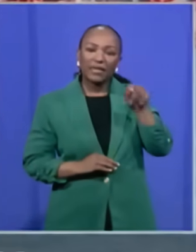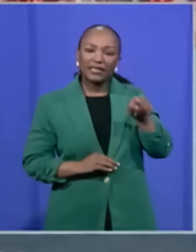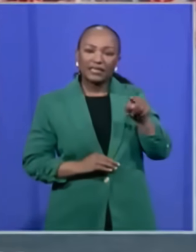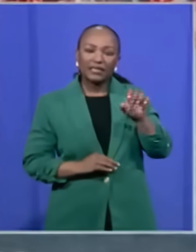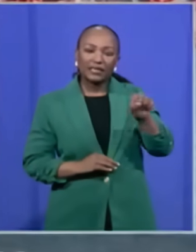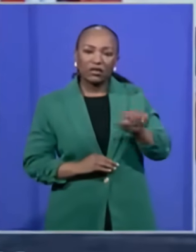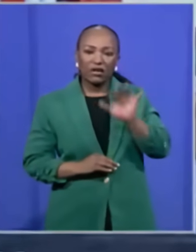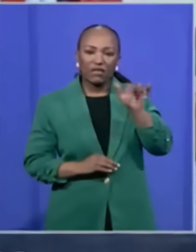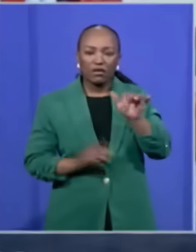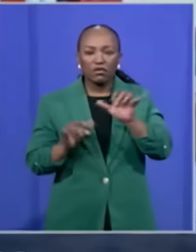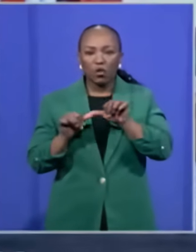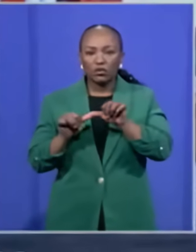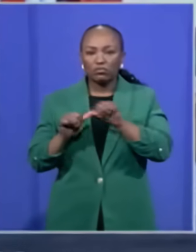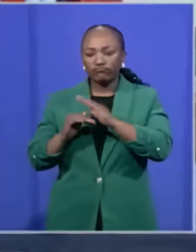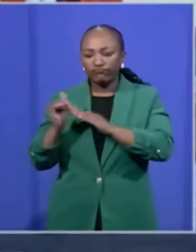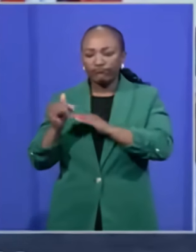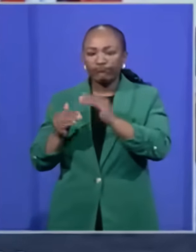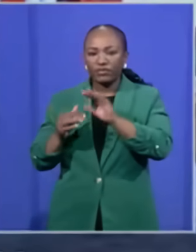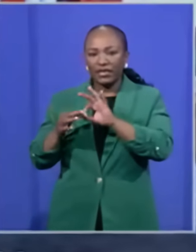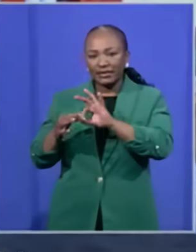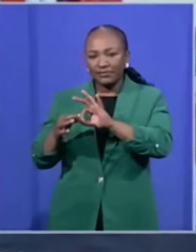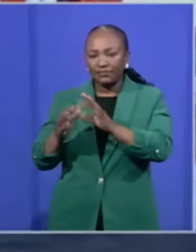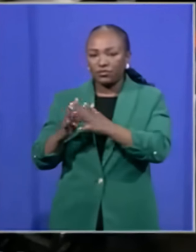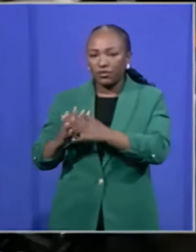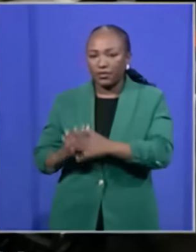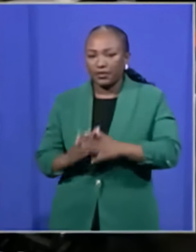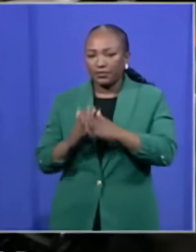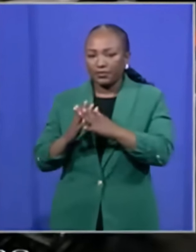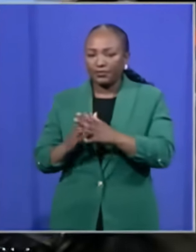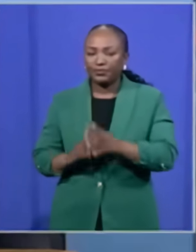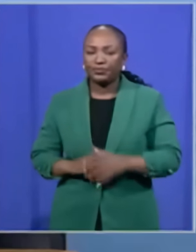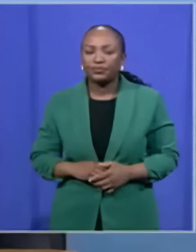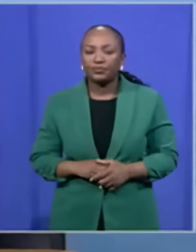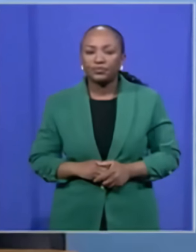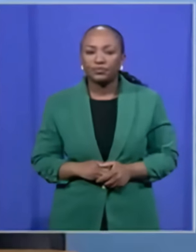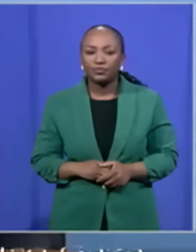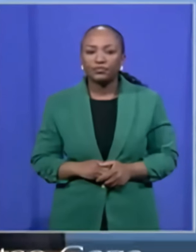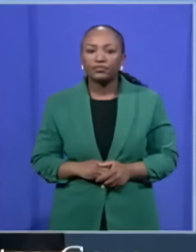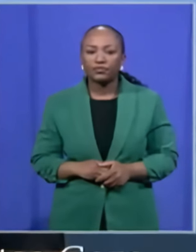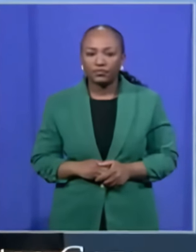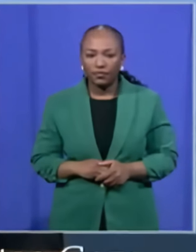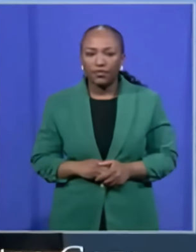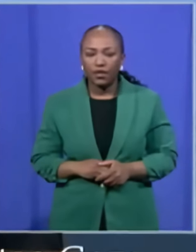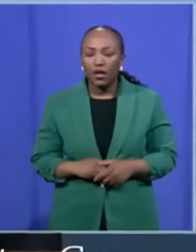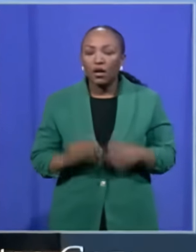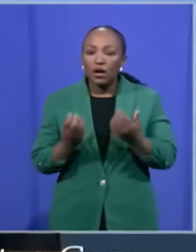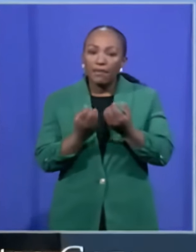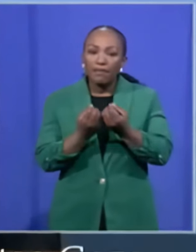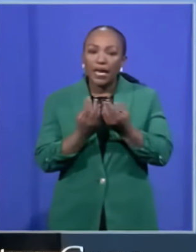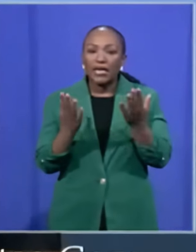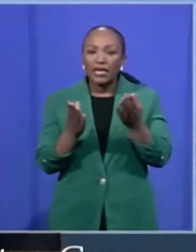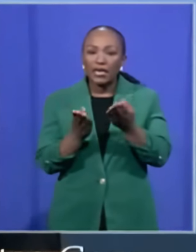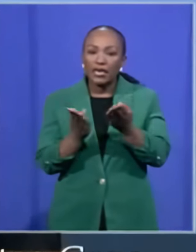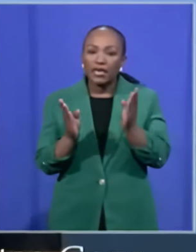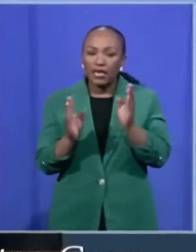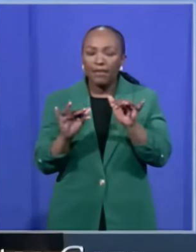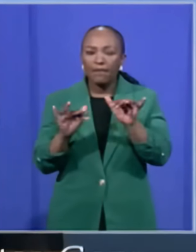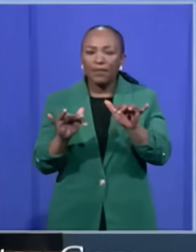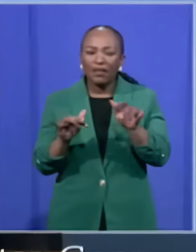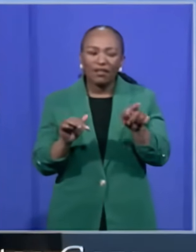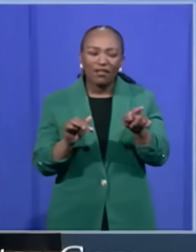ntlafatsa maqhama a kgwebisano le Amerika. Hundreds of thousands of civilians, already exhausted